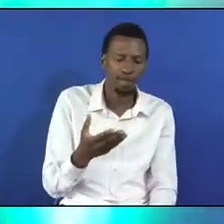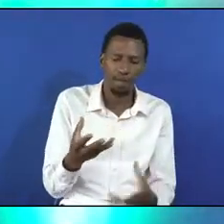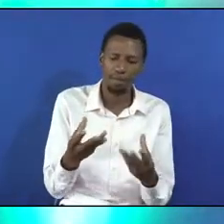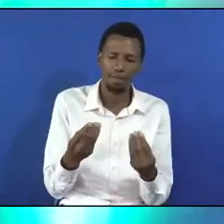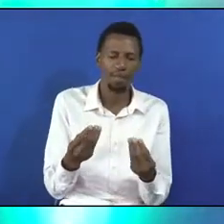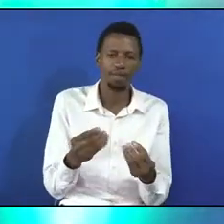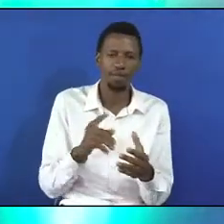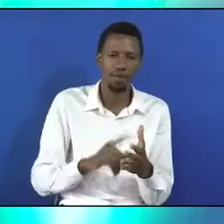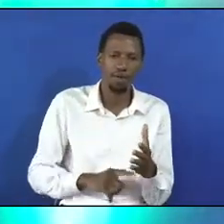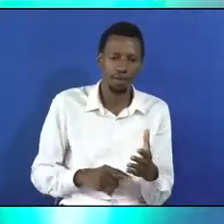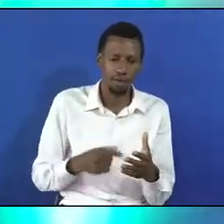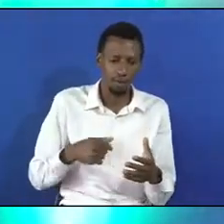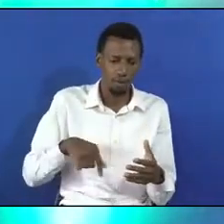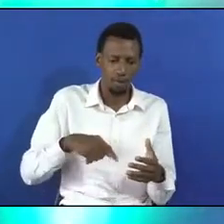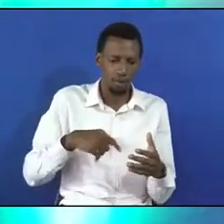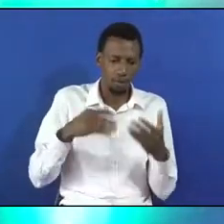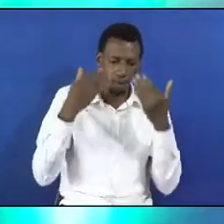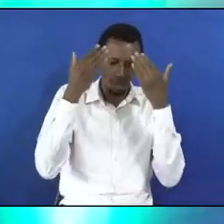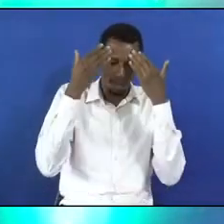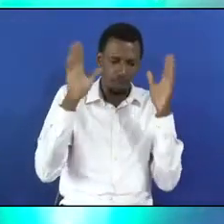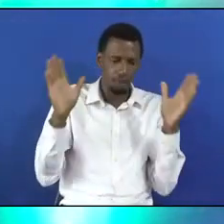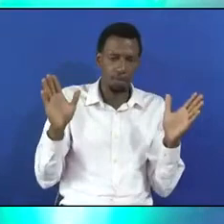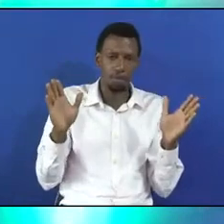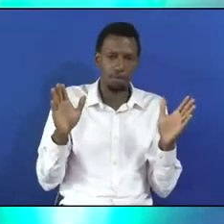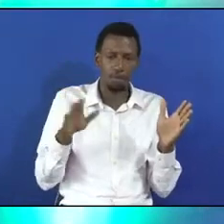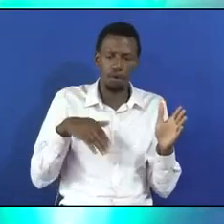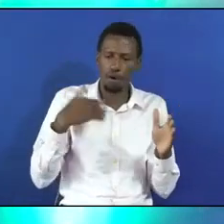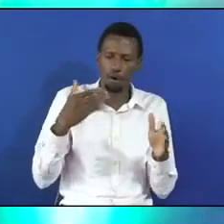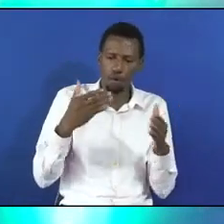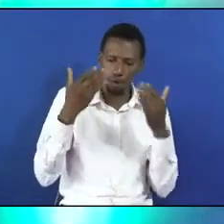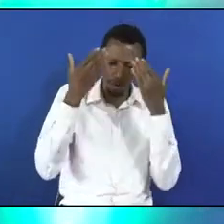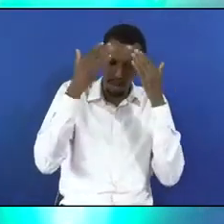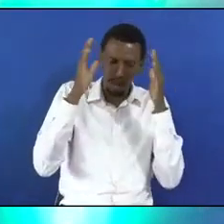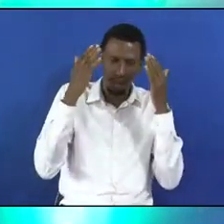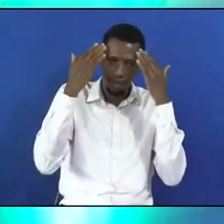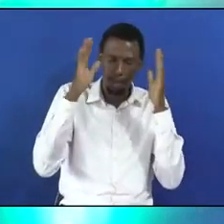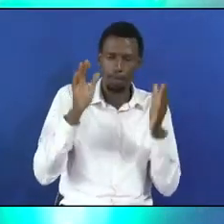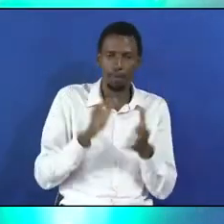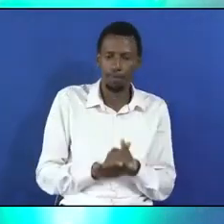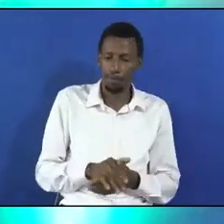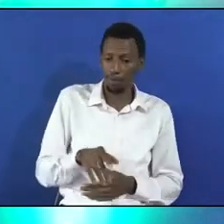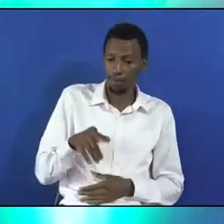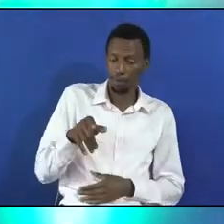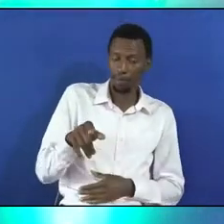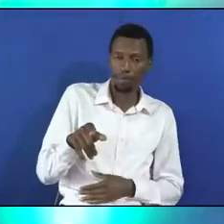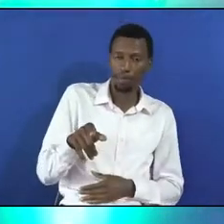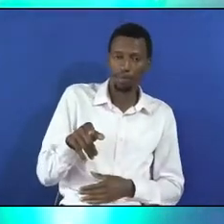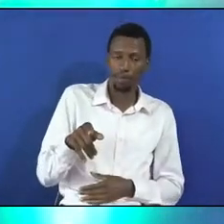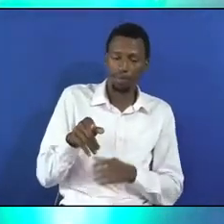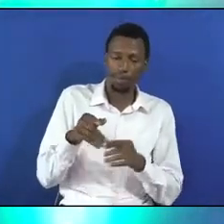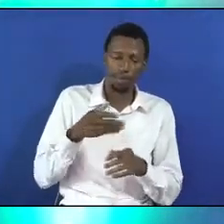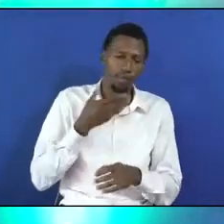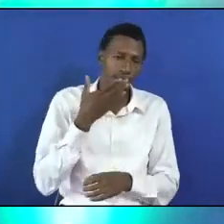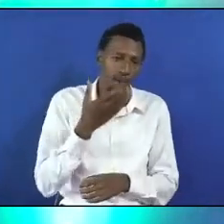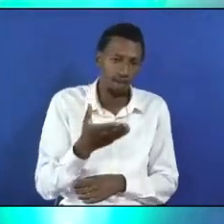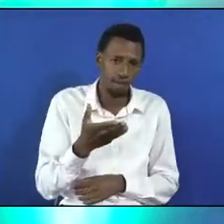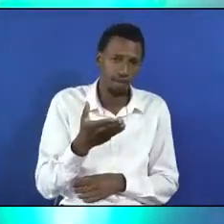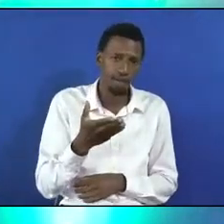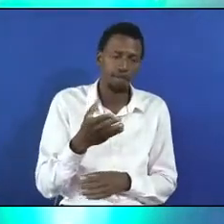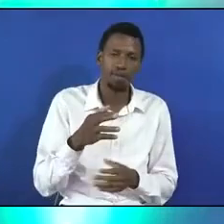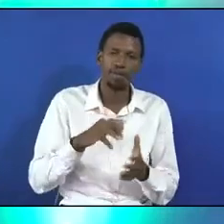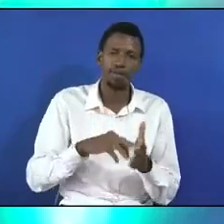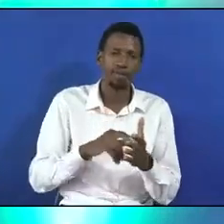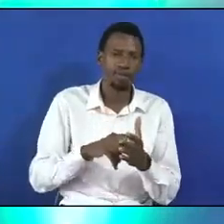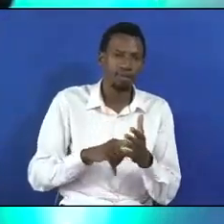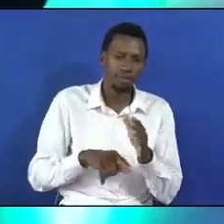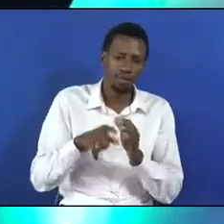simplest answer that we answer is that I don't know. And that answer, you answer that way, you forgot